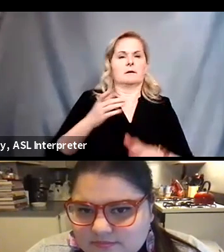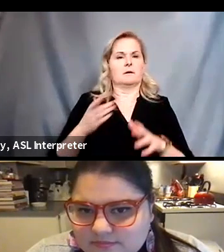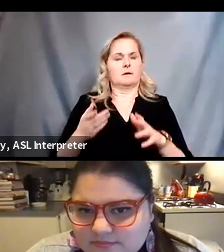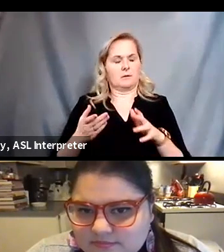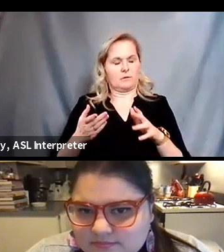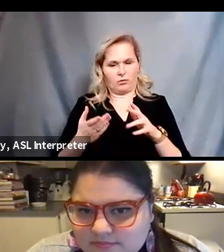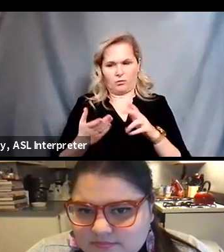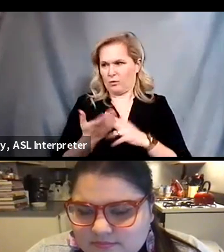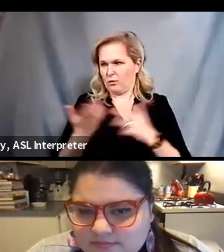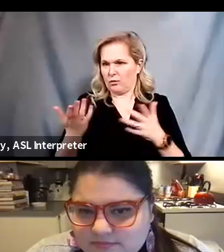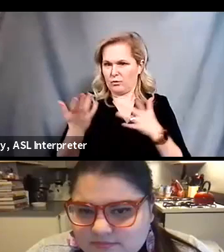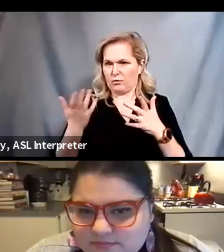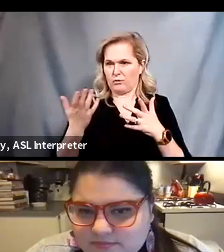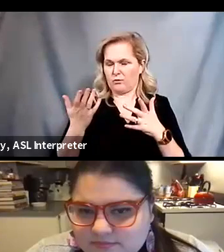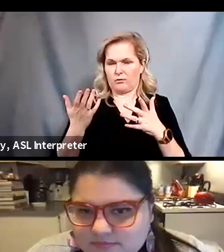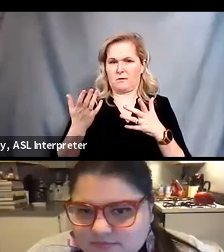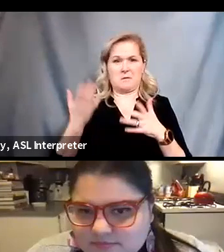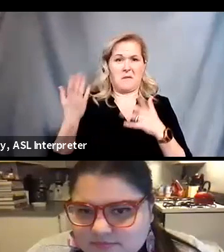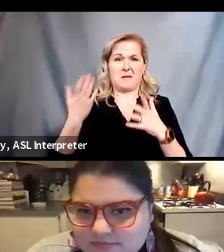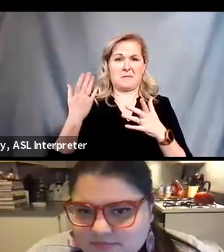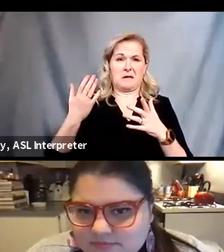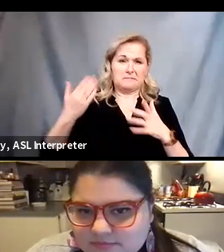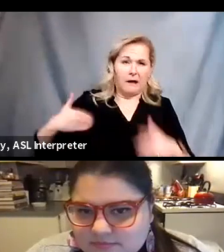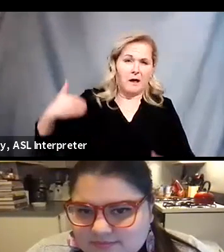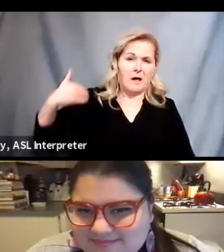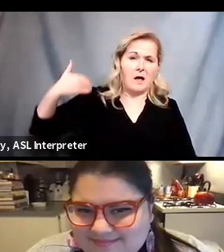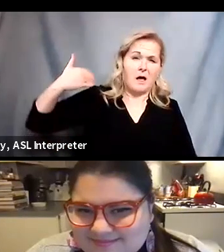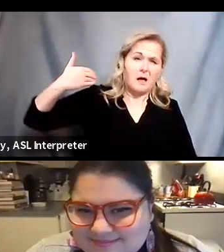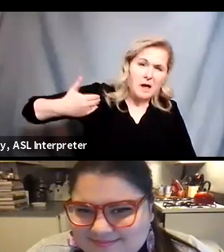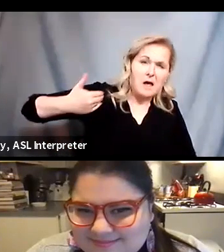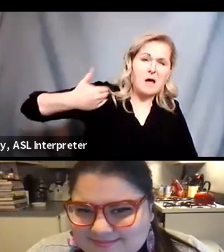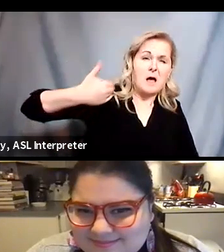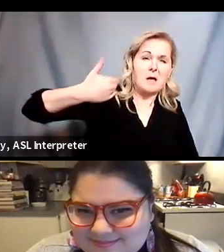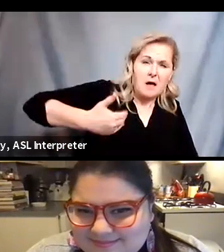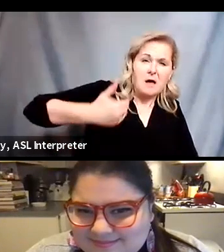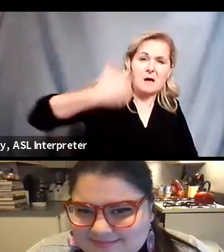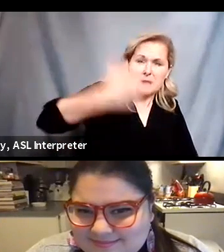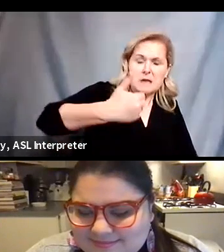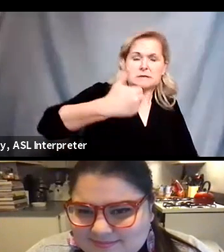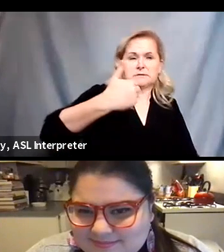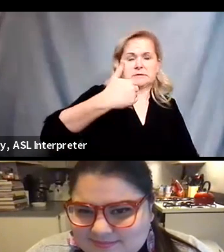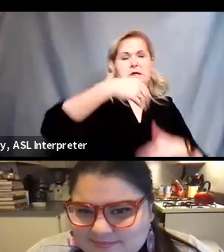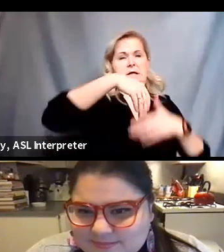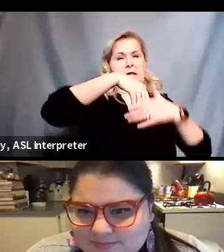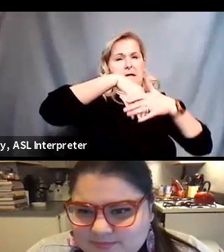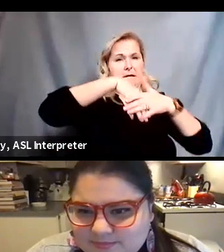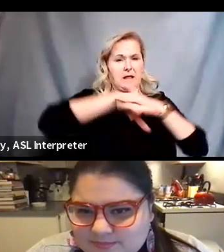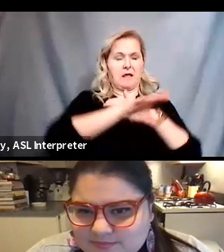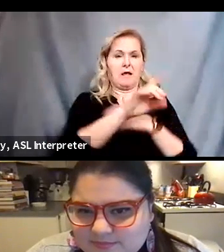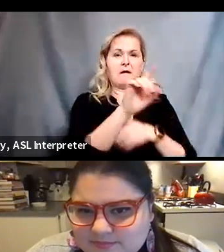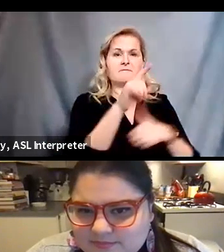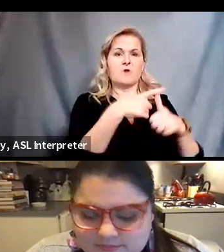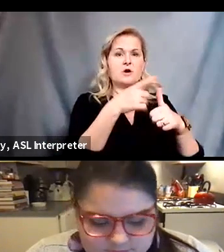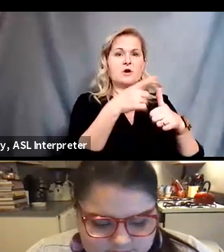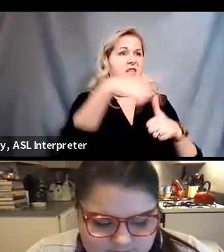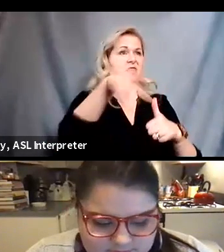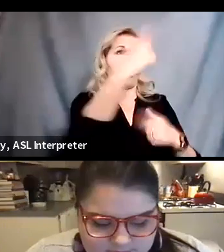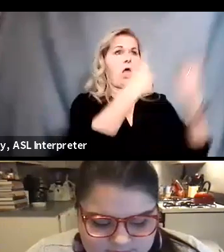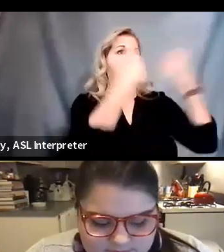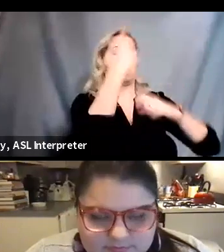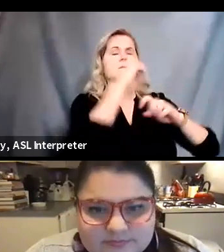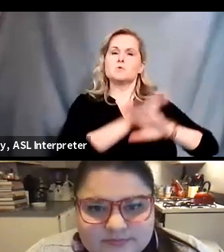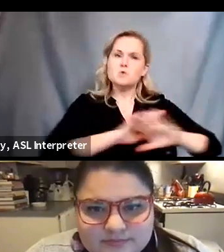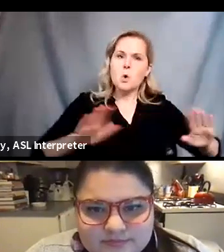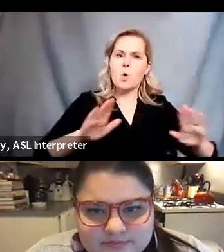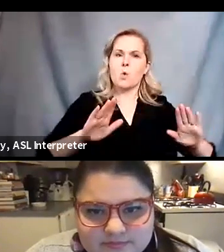through, you know, across miles and miles to do, the first thing that happened were your needs were taken care of. You were